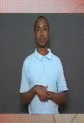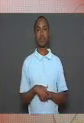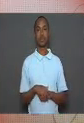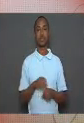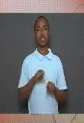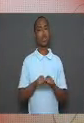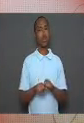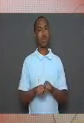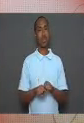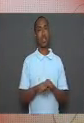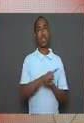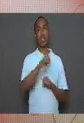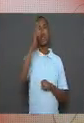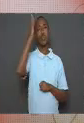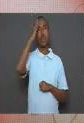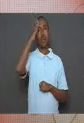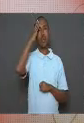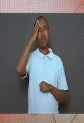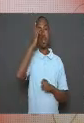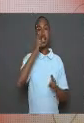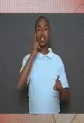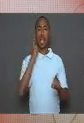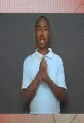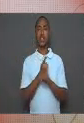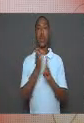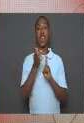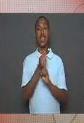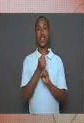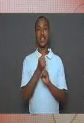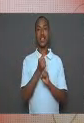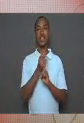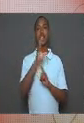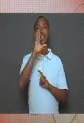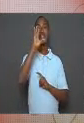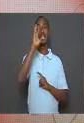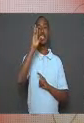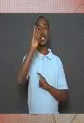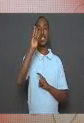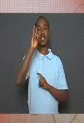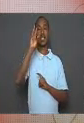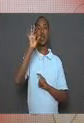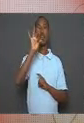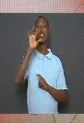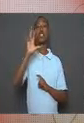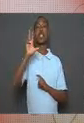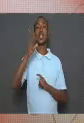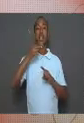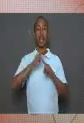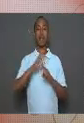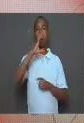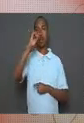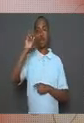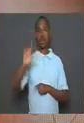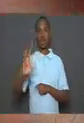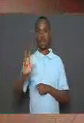So far, we know that the actual yield is 60.3 grams of carbon dioxide.